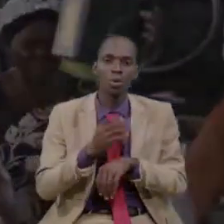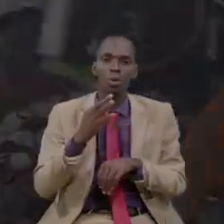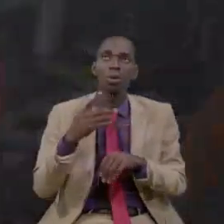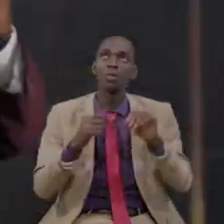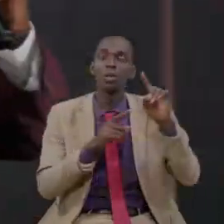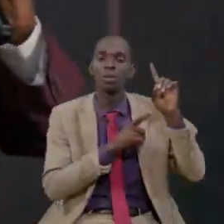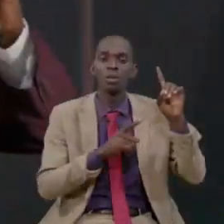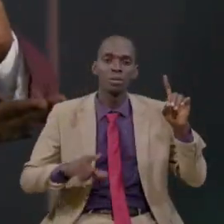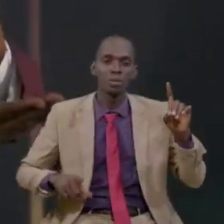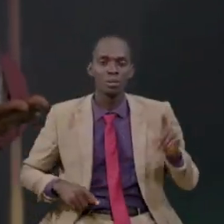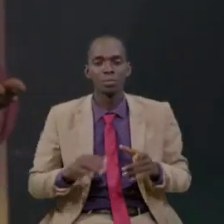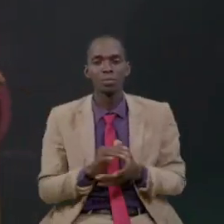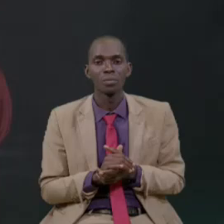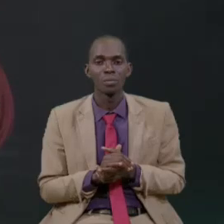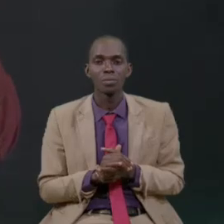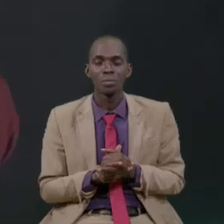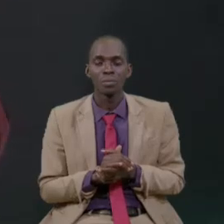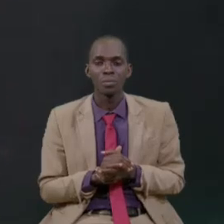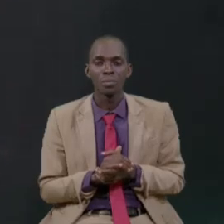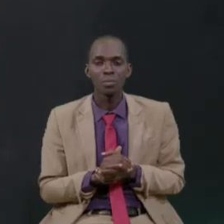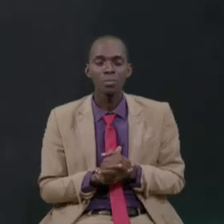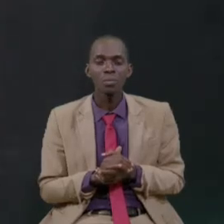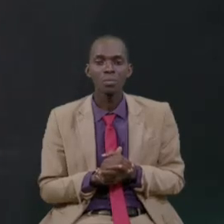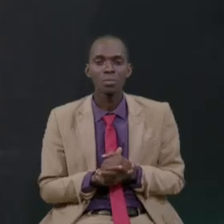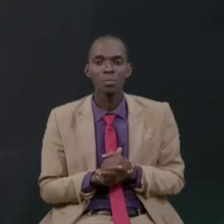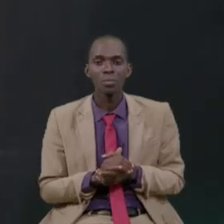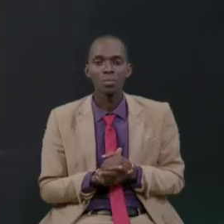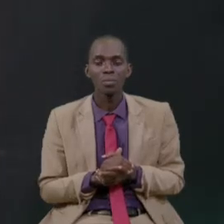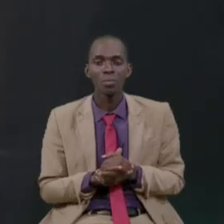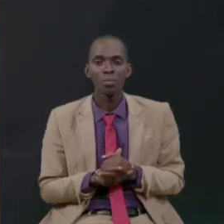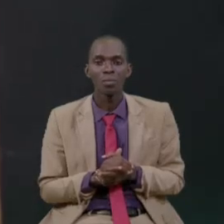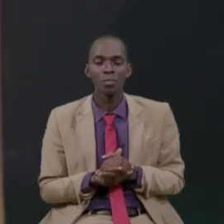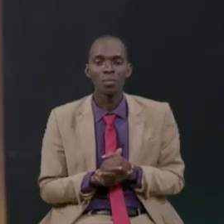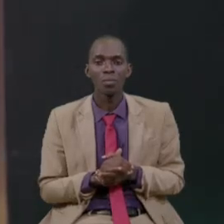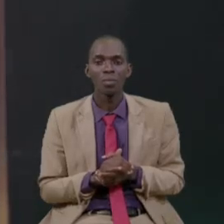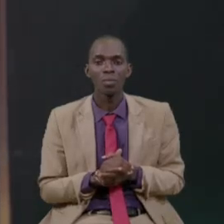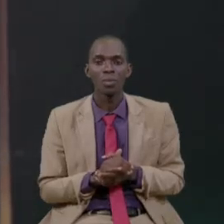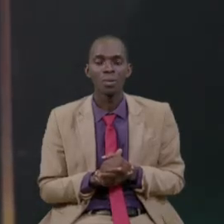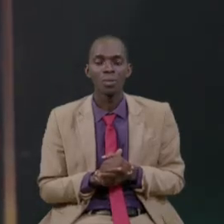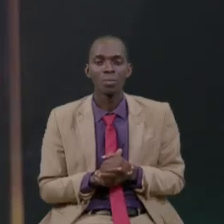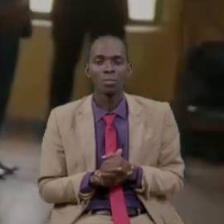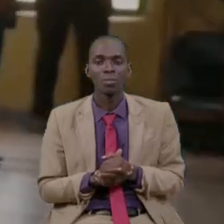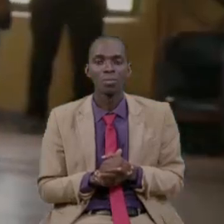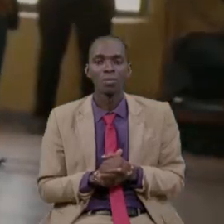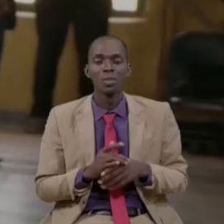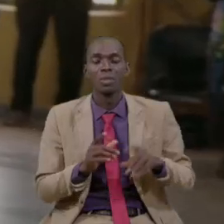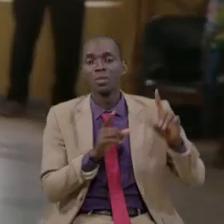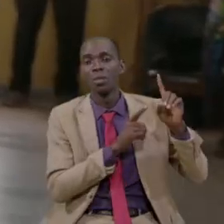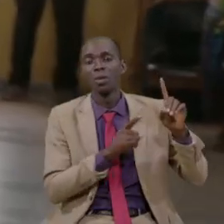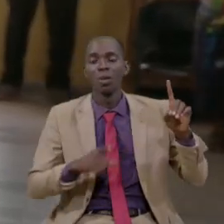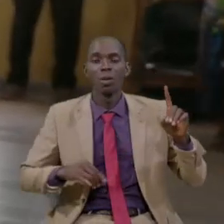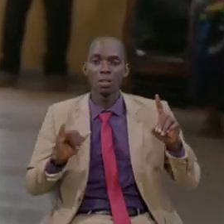Lord, I enlist to continue carrying the gospel of Christ.